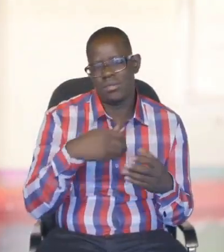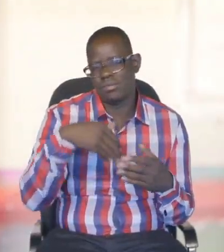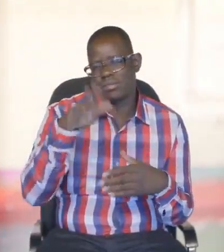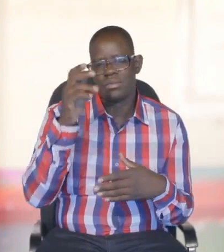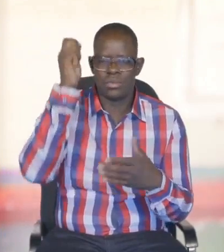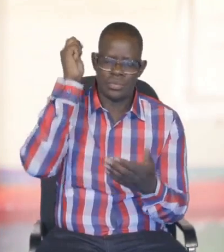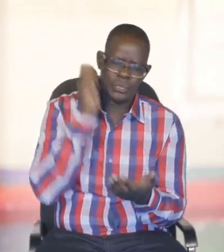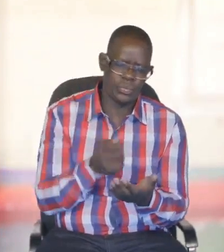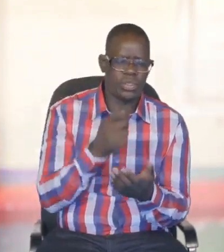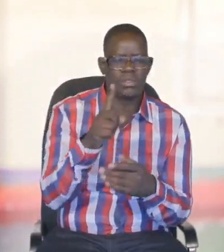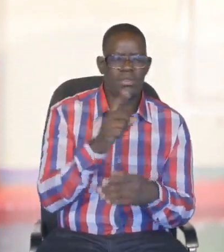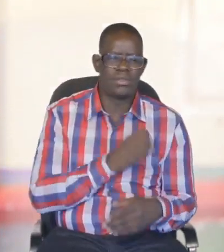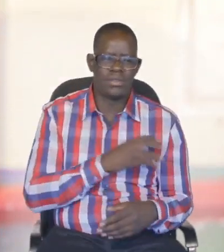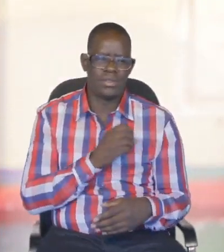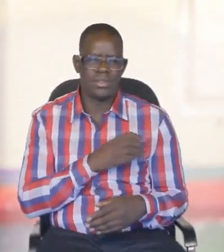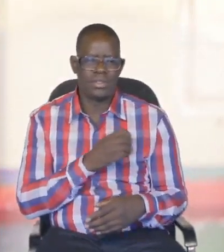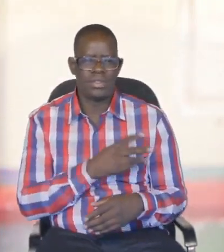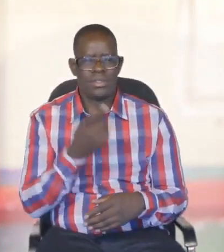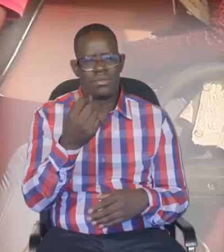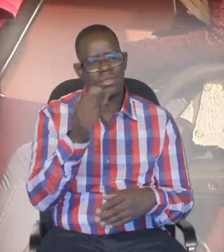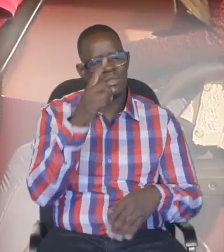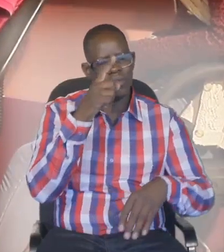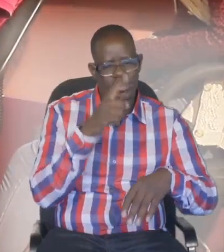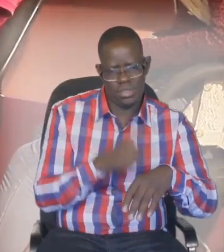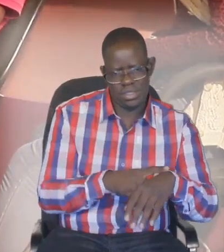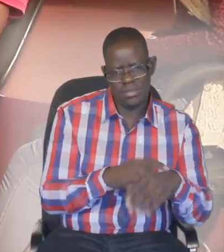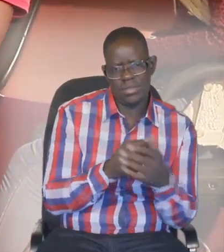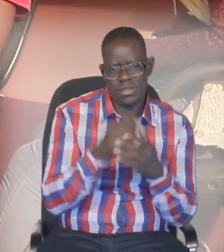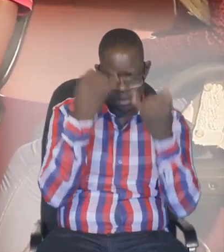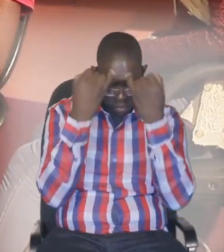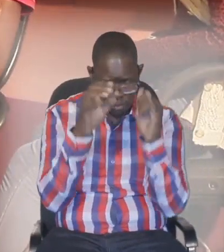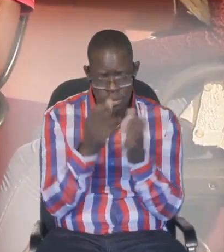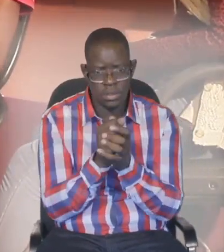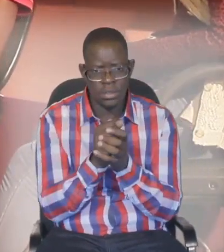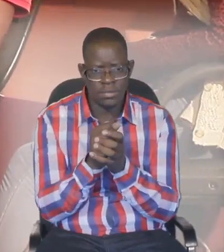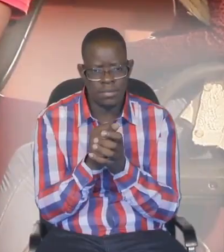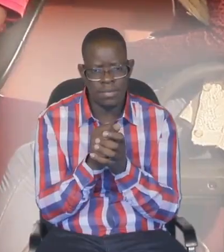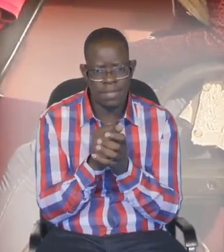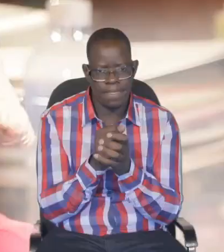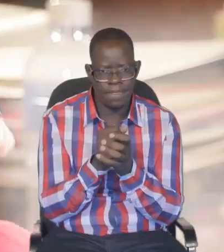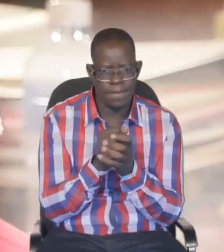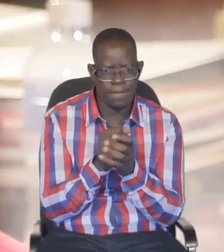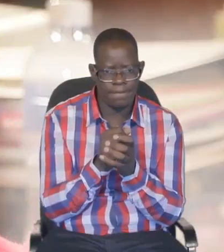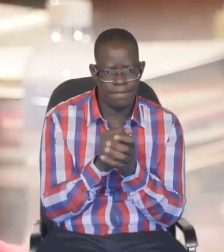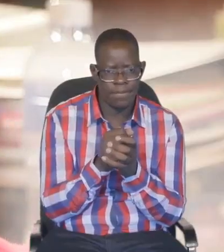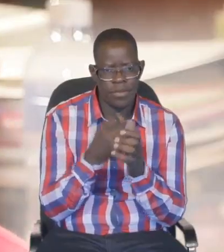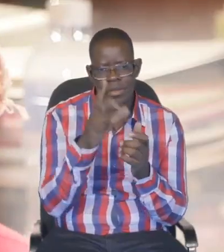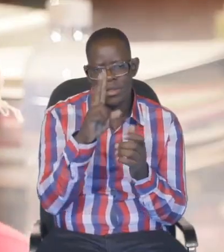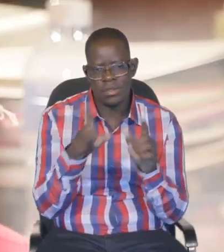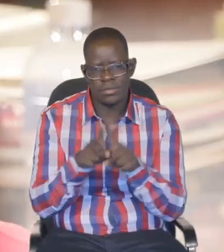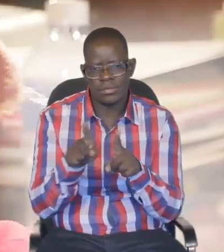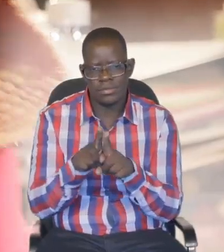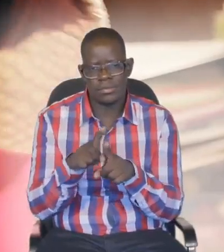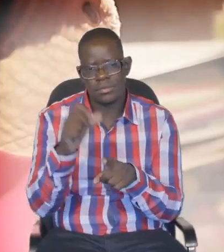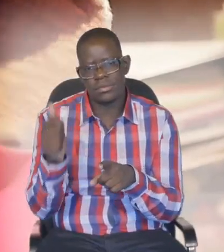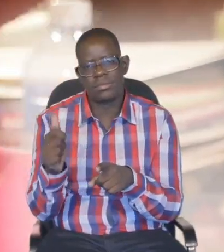that's why I'm afraid I might not get money in time. I have an idea. Why don't we do the same to the clients that owe you money? I'm sure